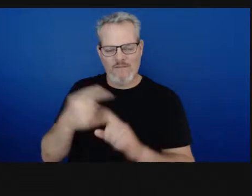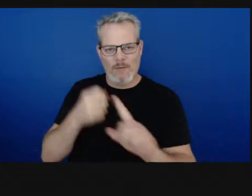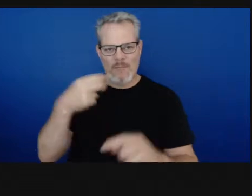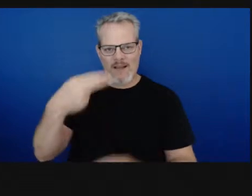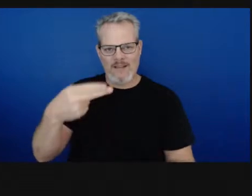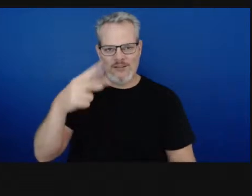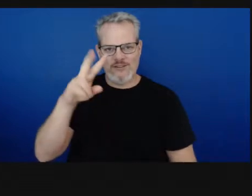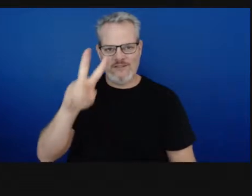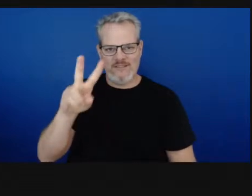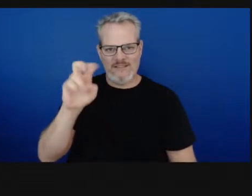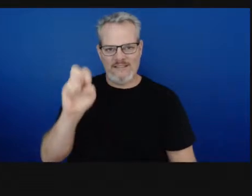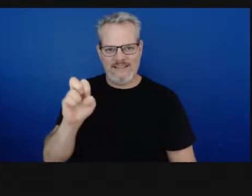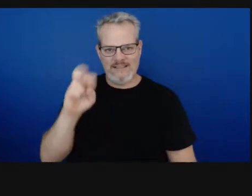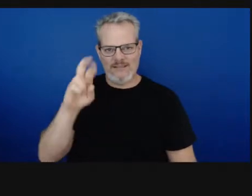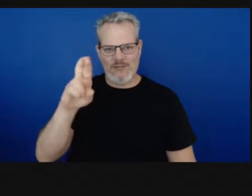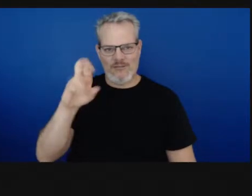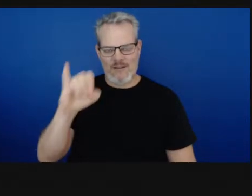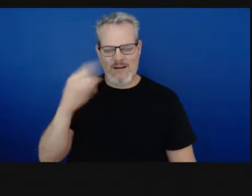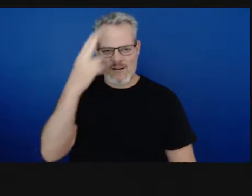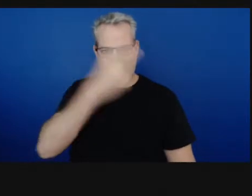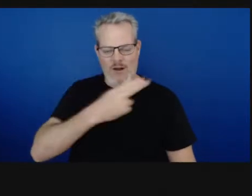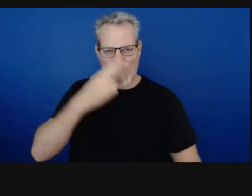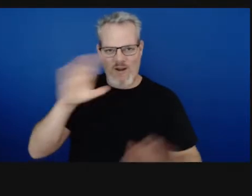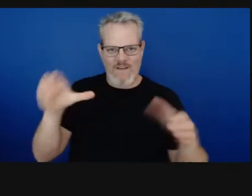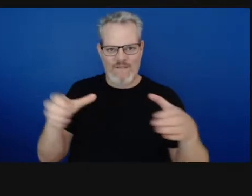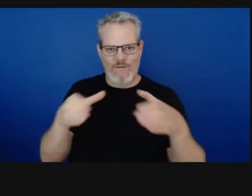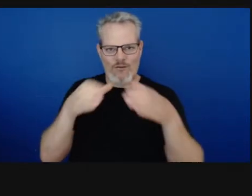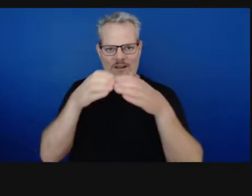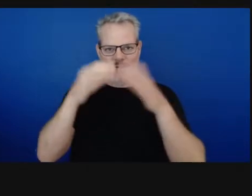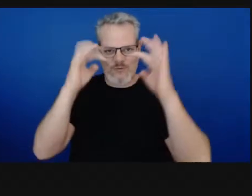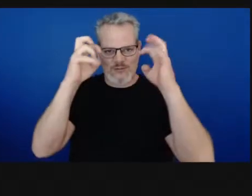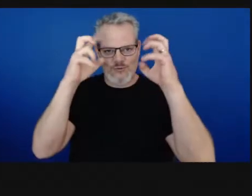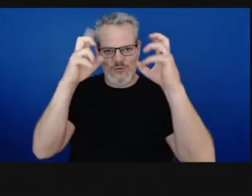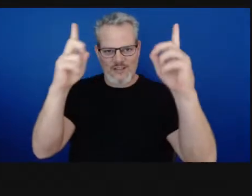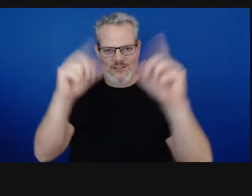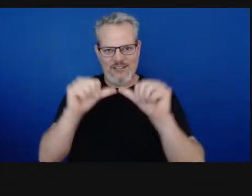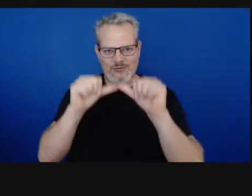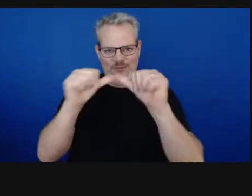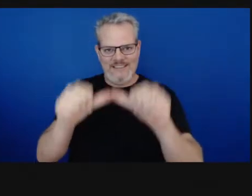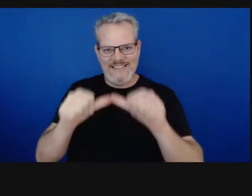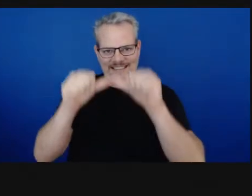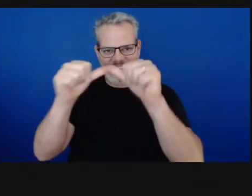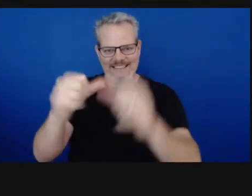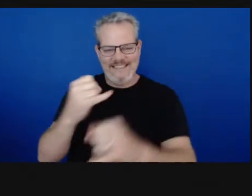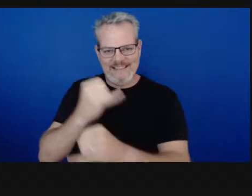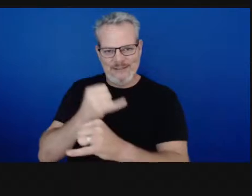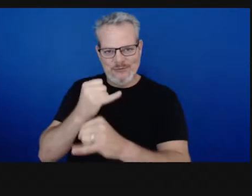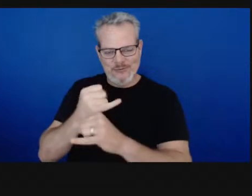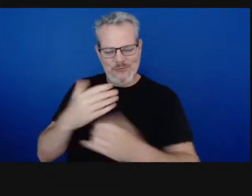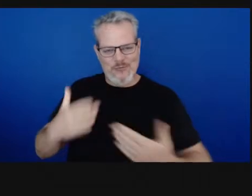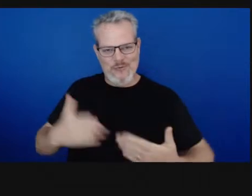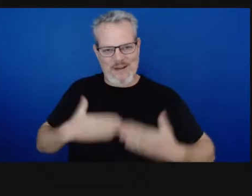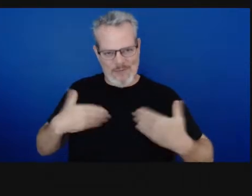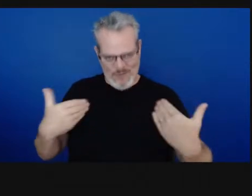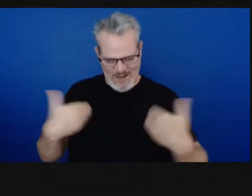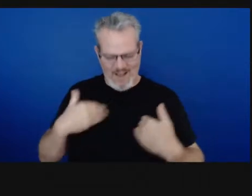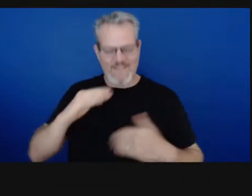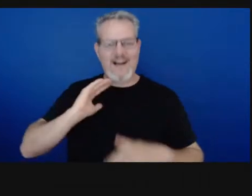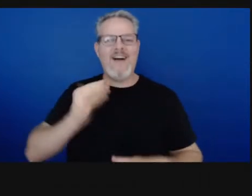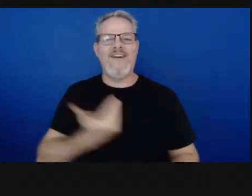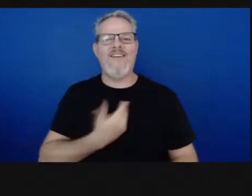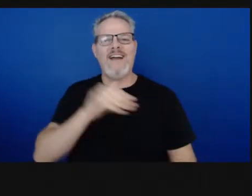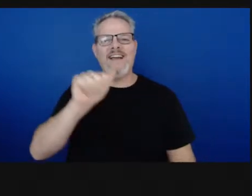Volcano Education and Resilience Institute. We're happy to have our ASL interpreters once again